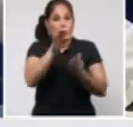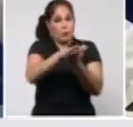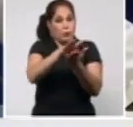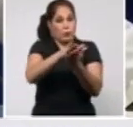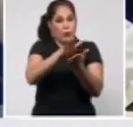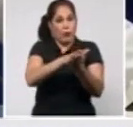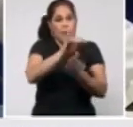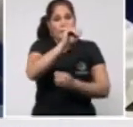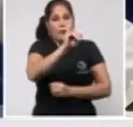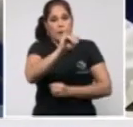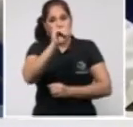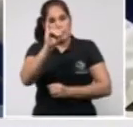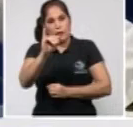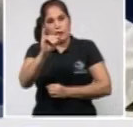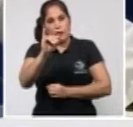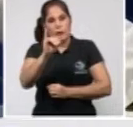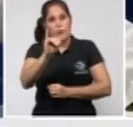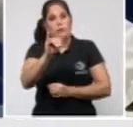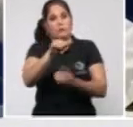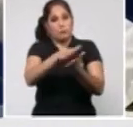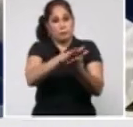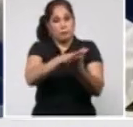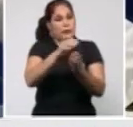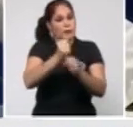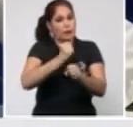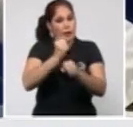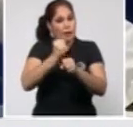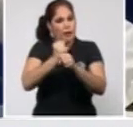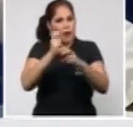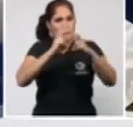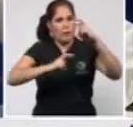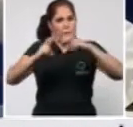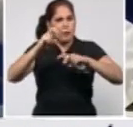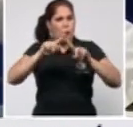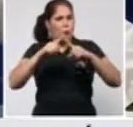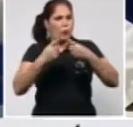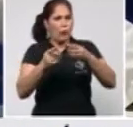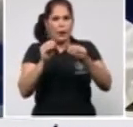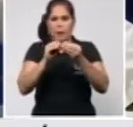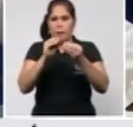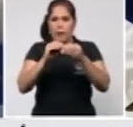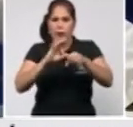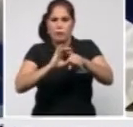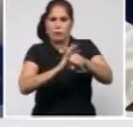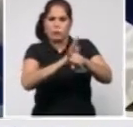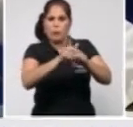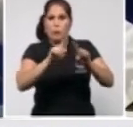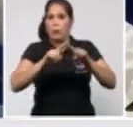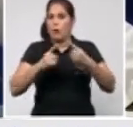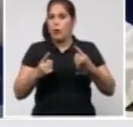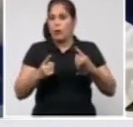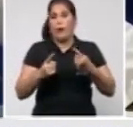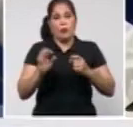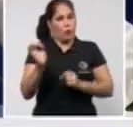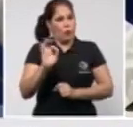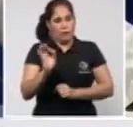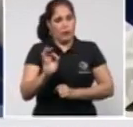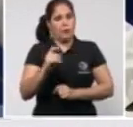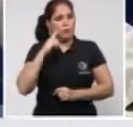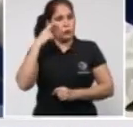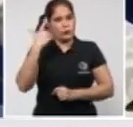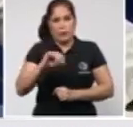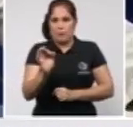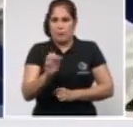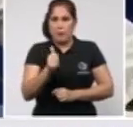51, or 77.3%, of the 66 cases yesterday were asymptomatic at the time